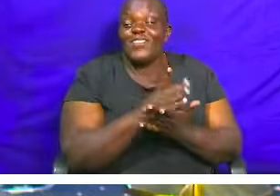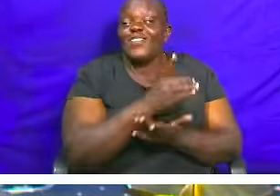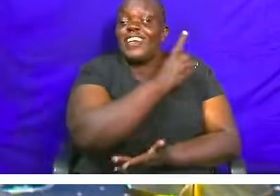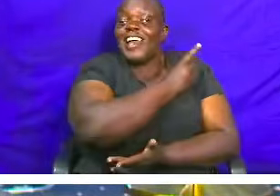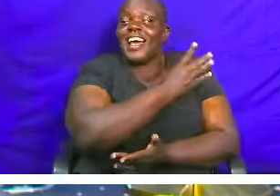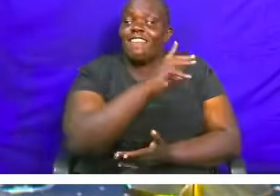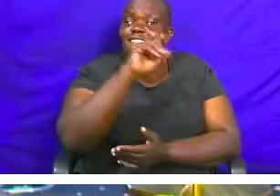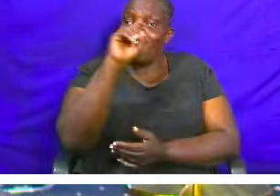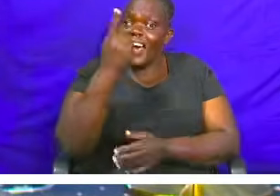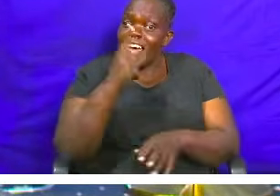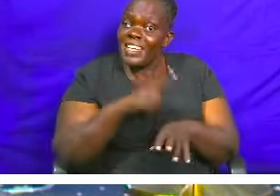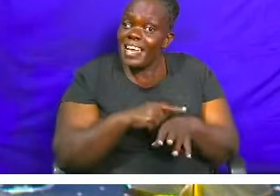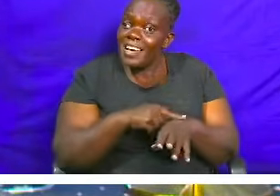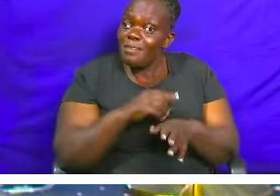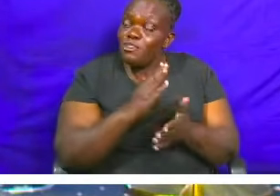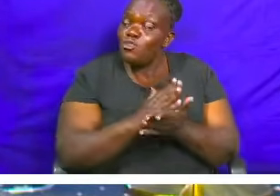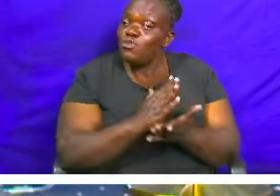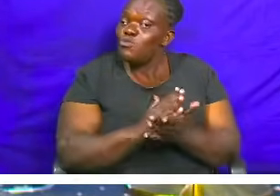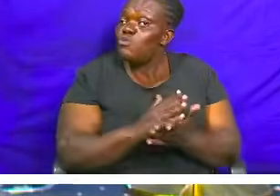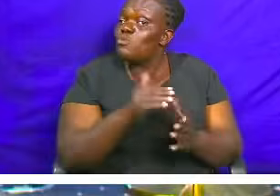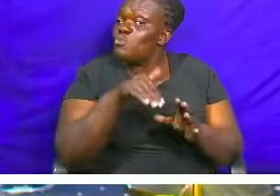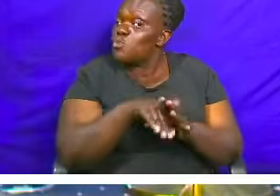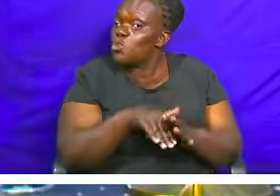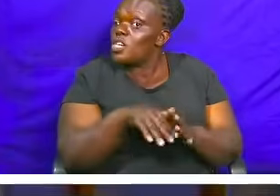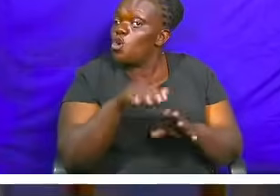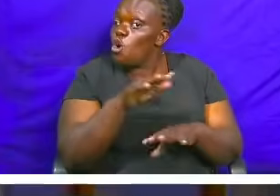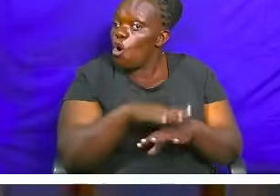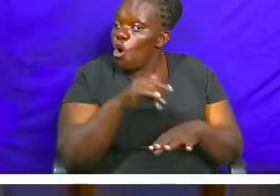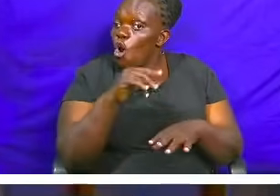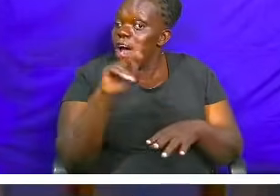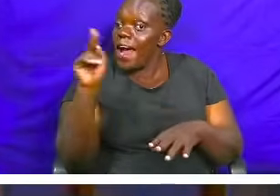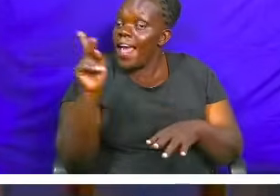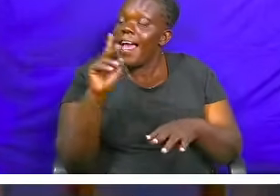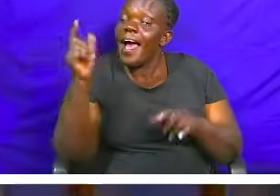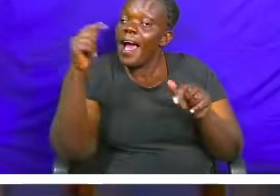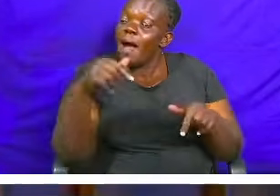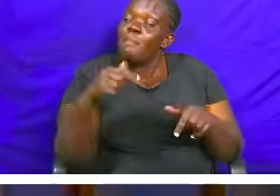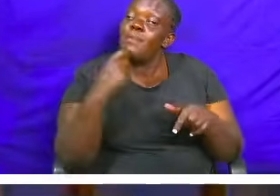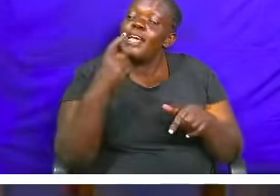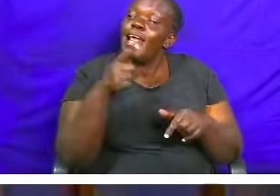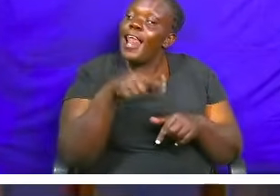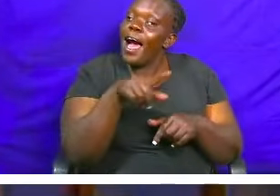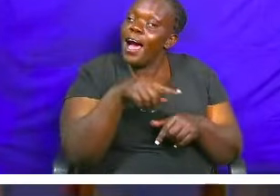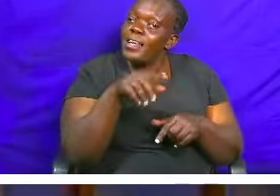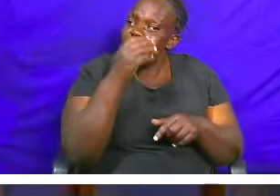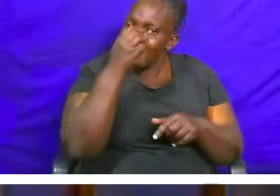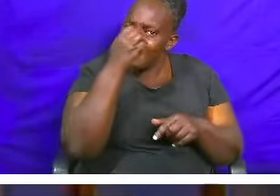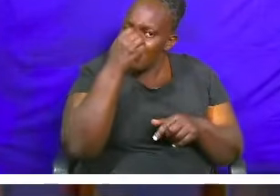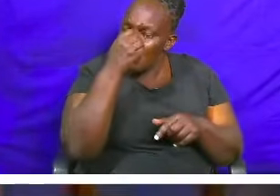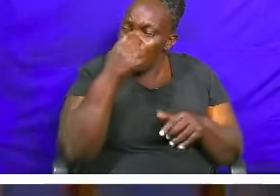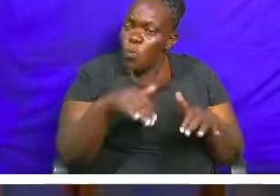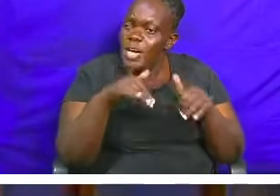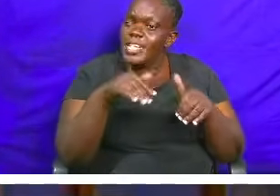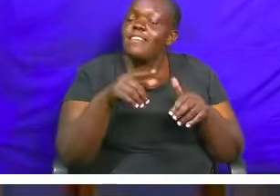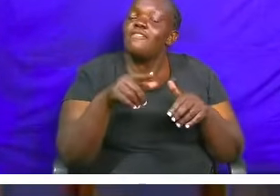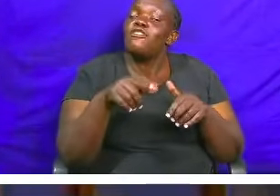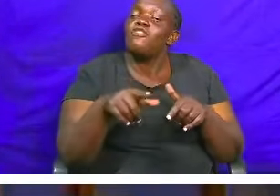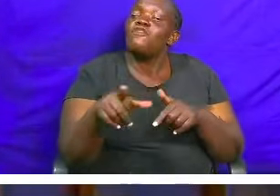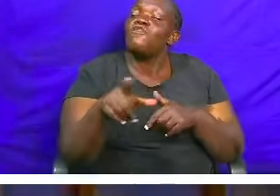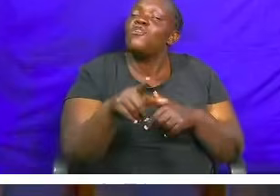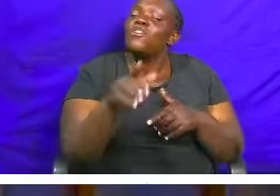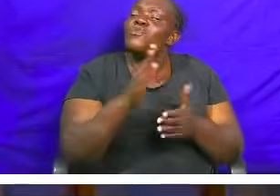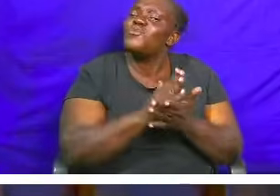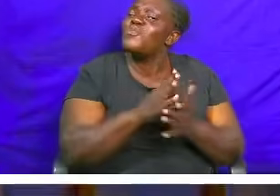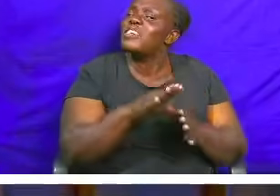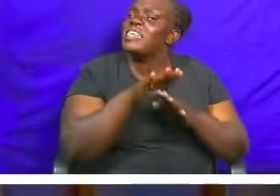the first time a queue of 2 kilometers of vehicles, waiting for fuel, and it doesn't matter what kind